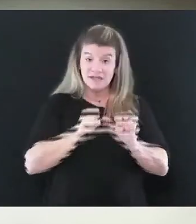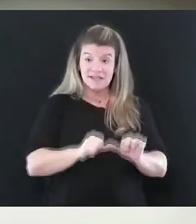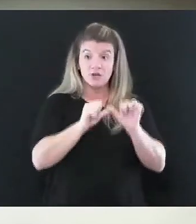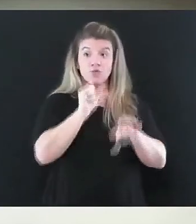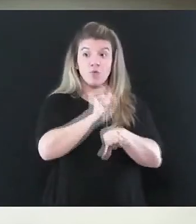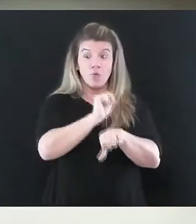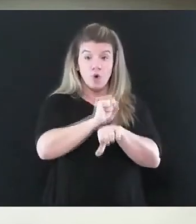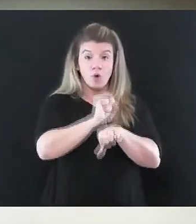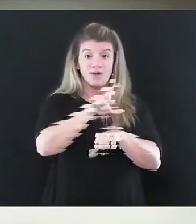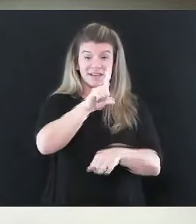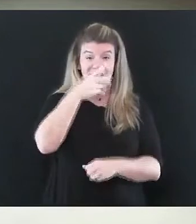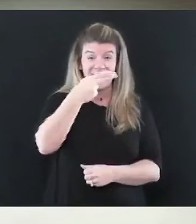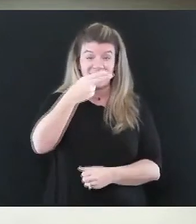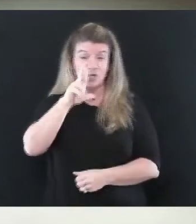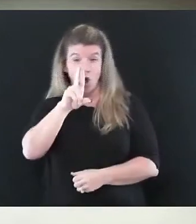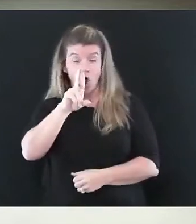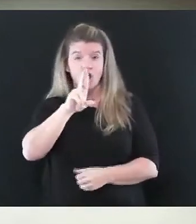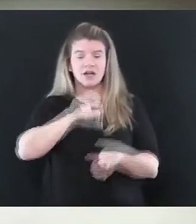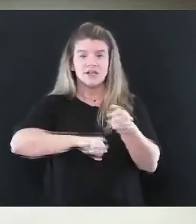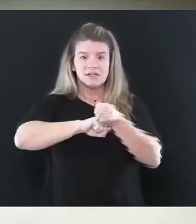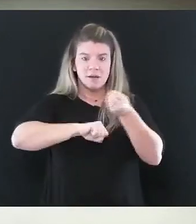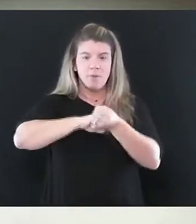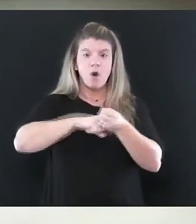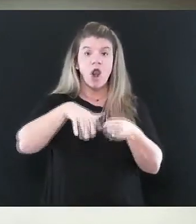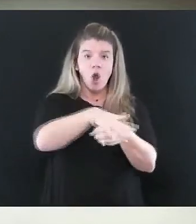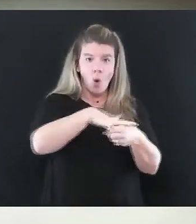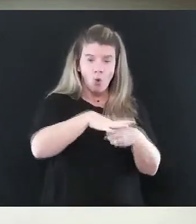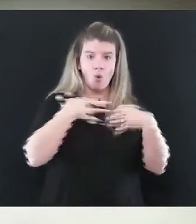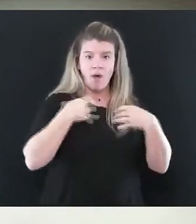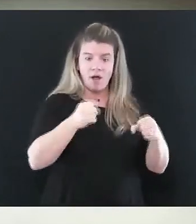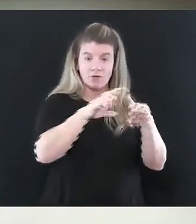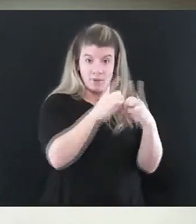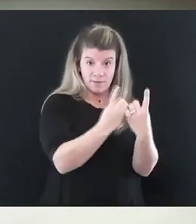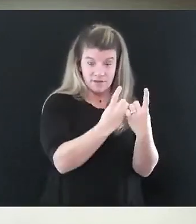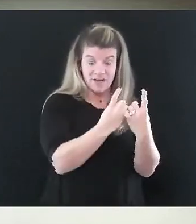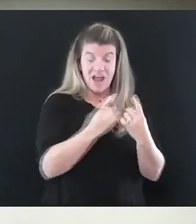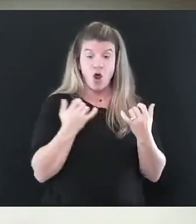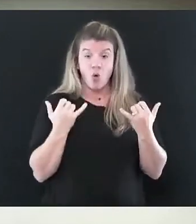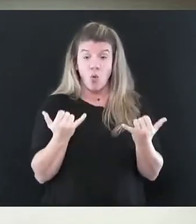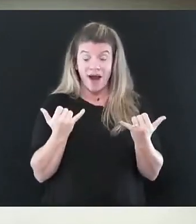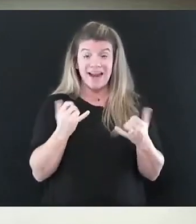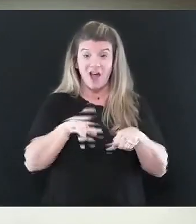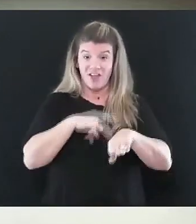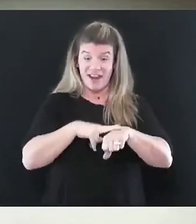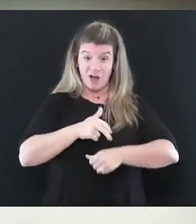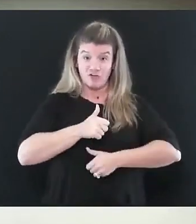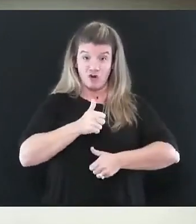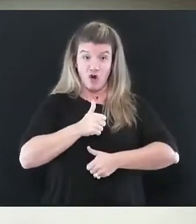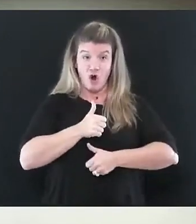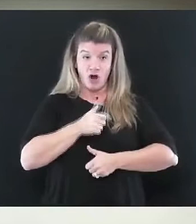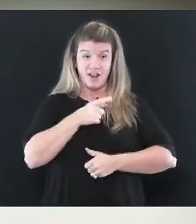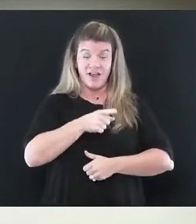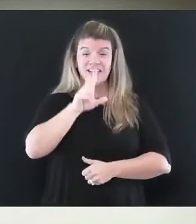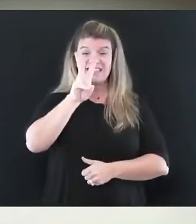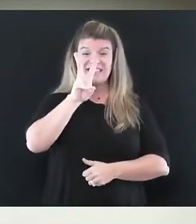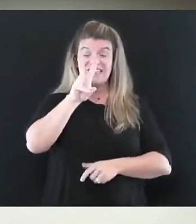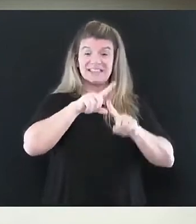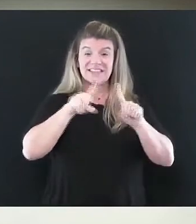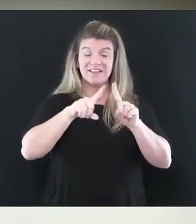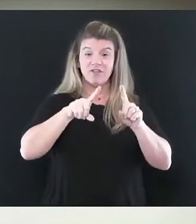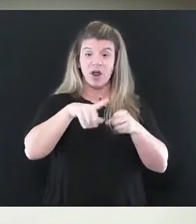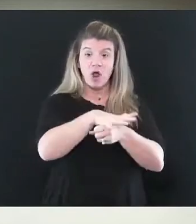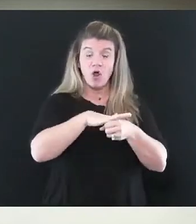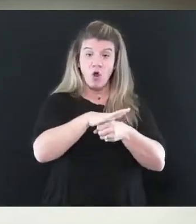significantly with DHHR to support local health departments. Right now, National Guard personnel are supporting 6 local health